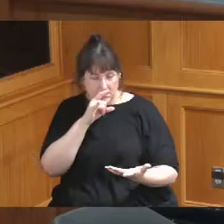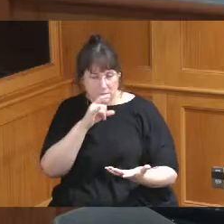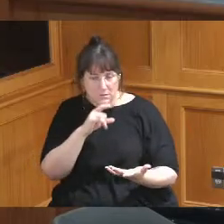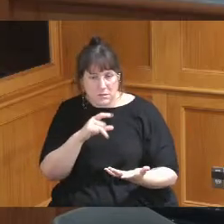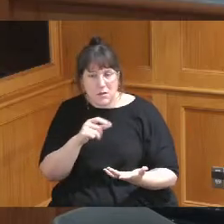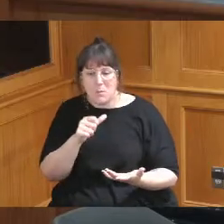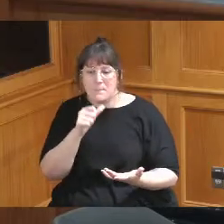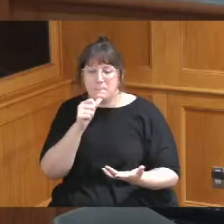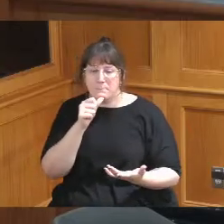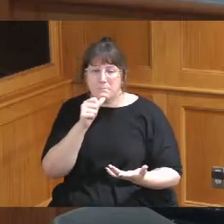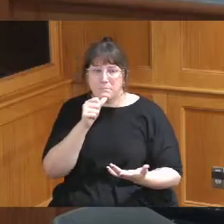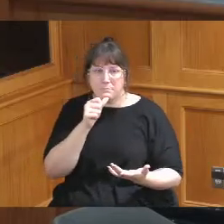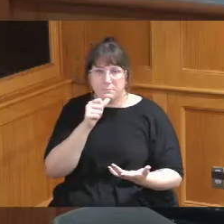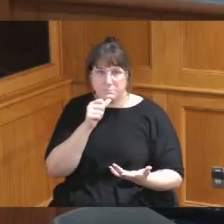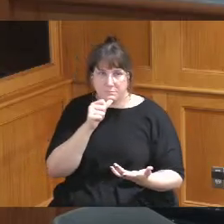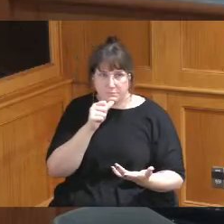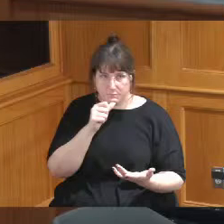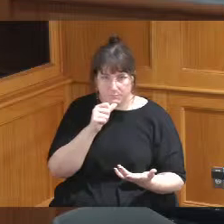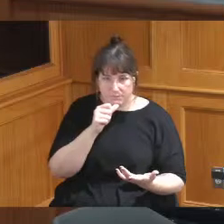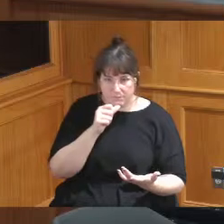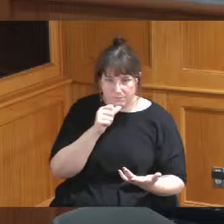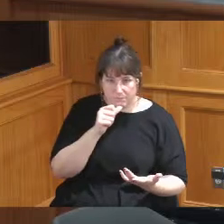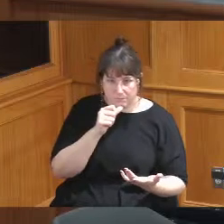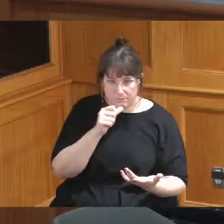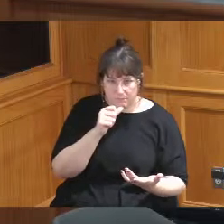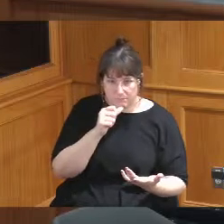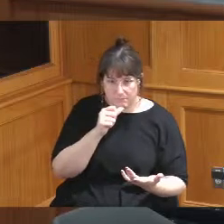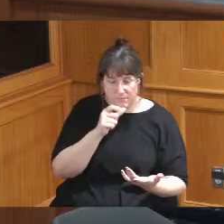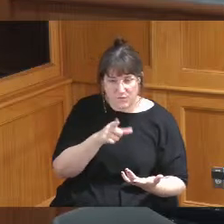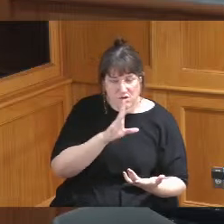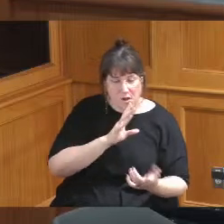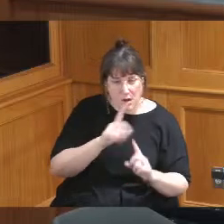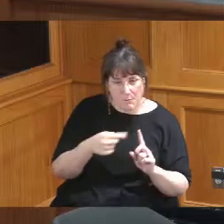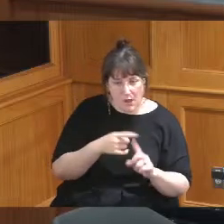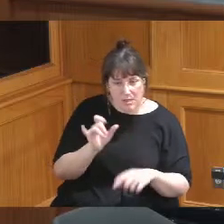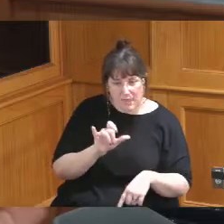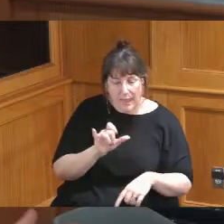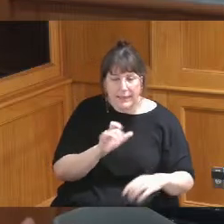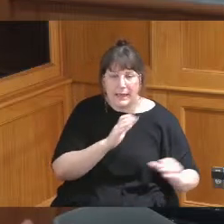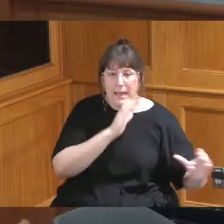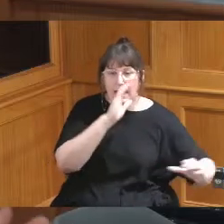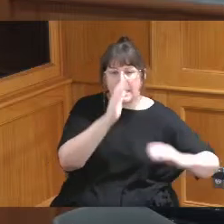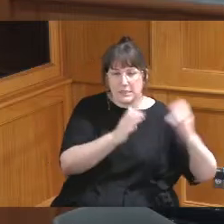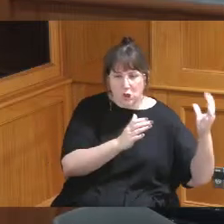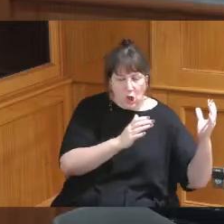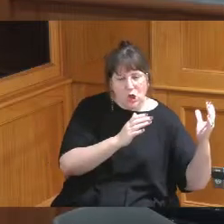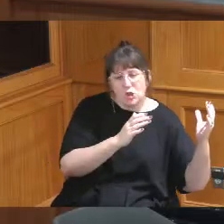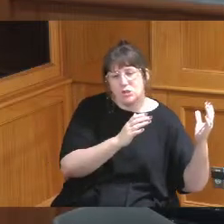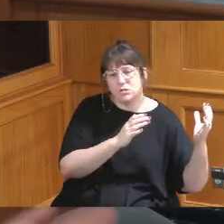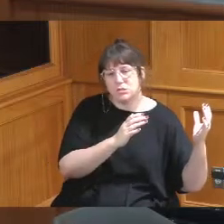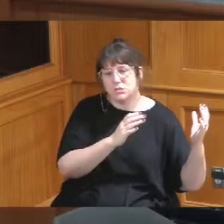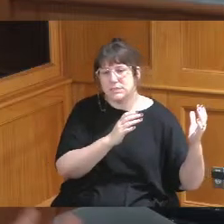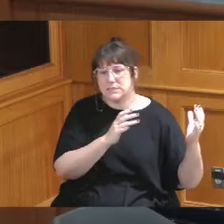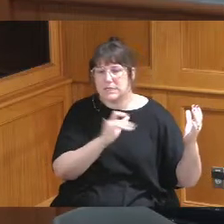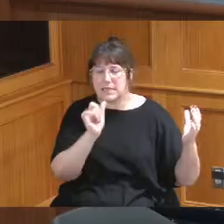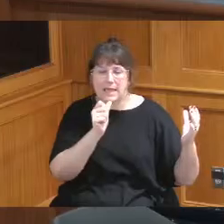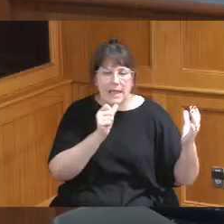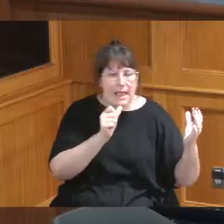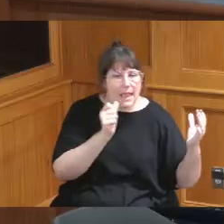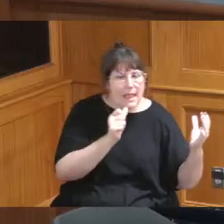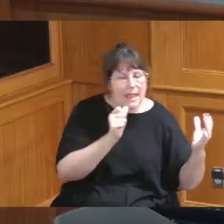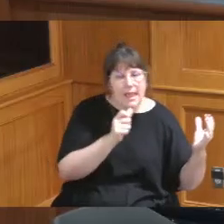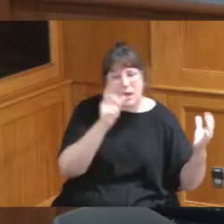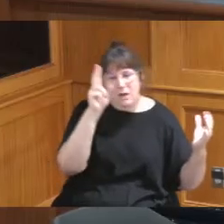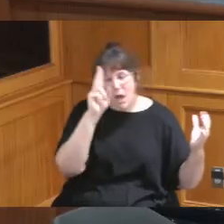contemplate in terms of if you're speaking of like an adult sibling or someone else outside of a